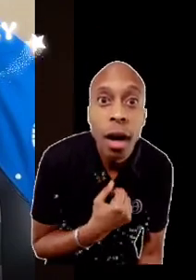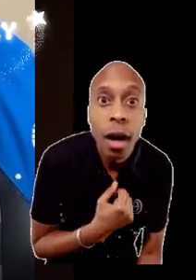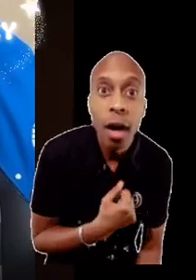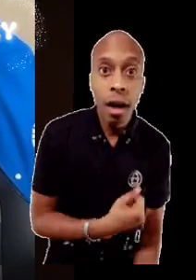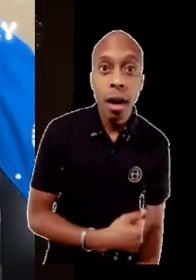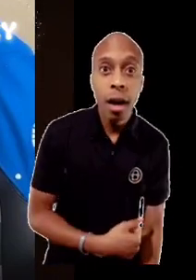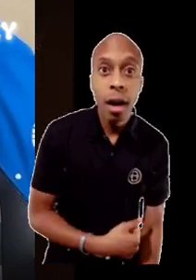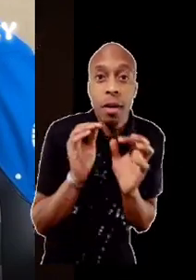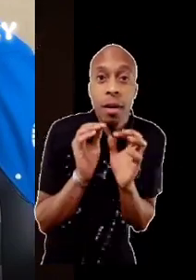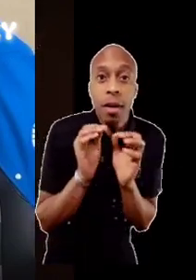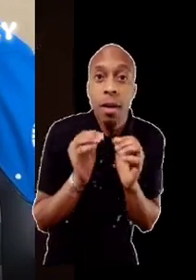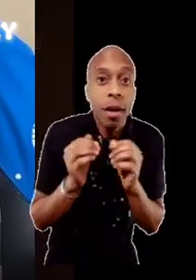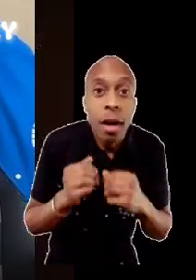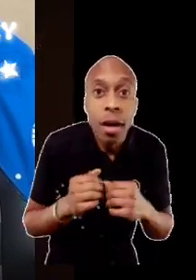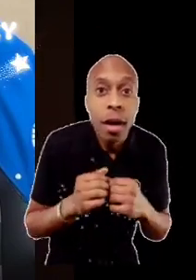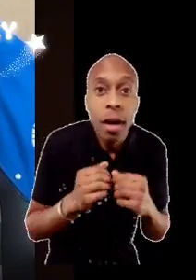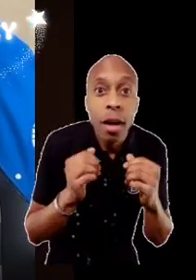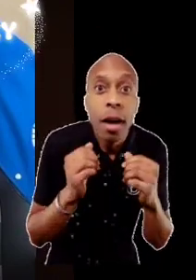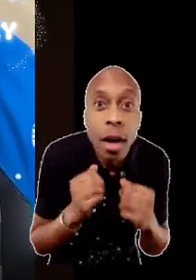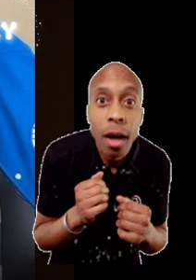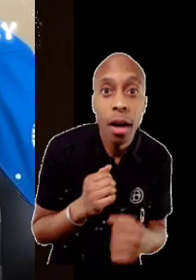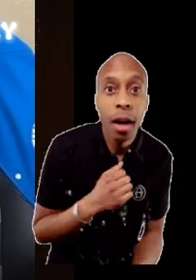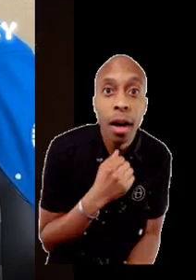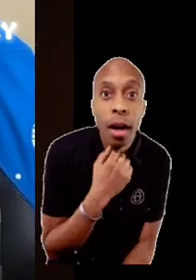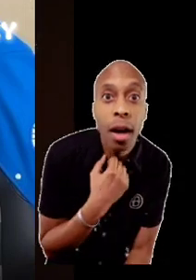want to waste on the time I want to wrong.